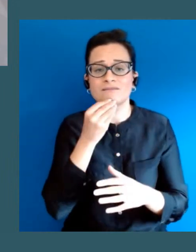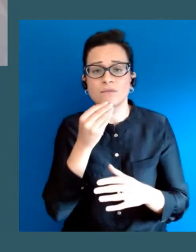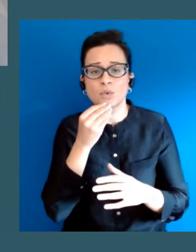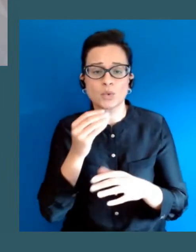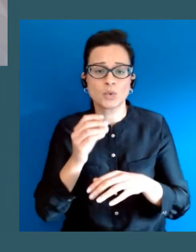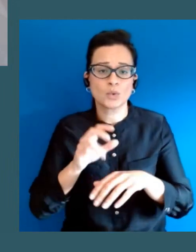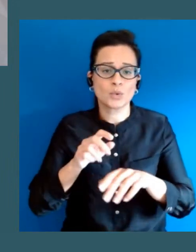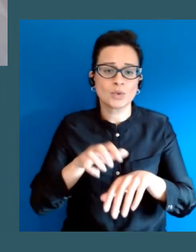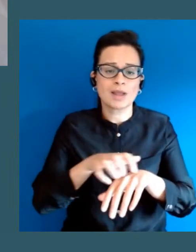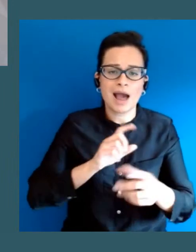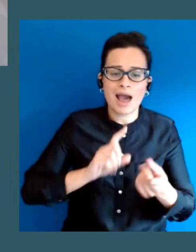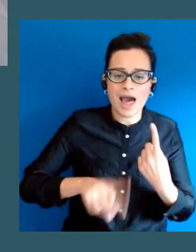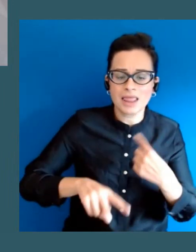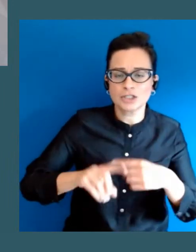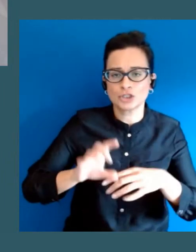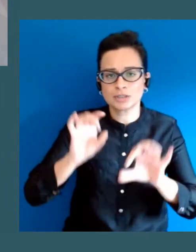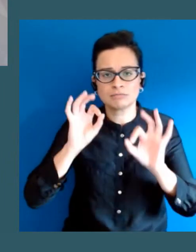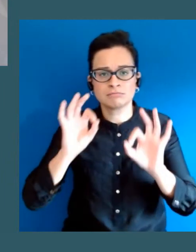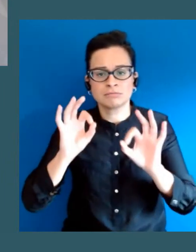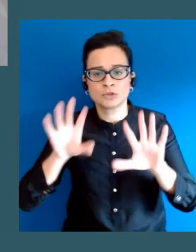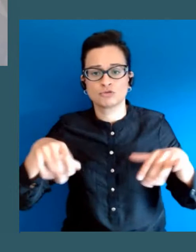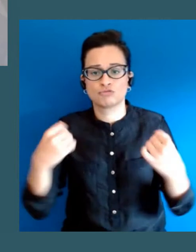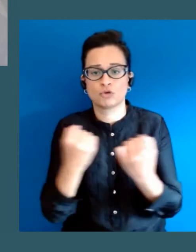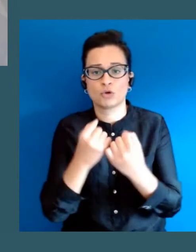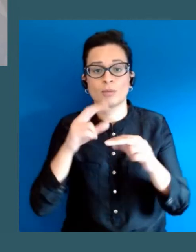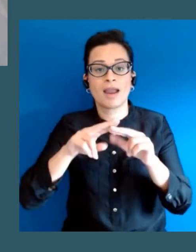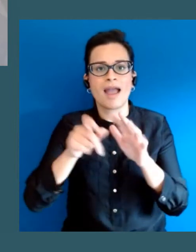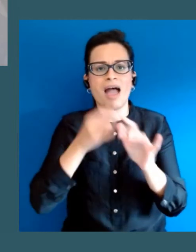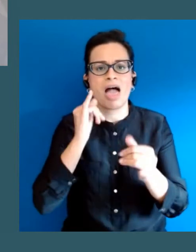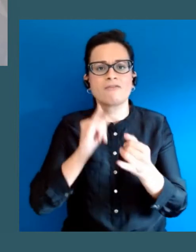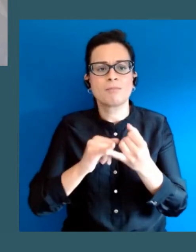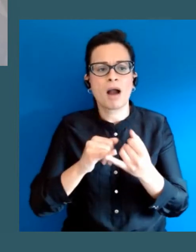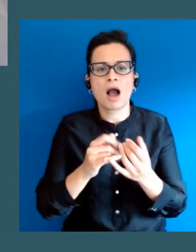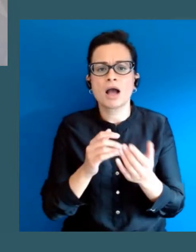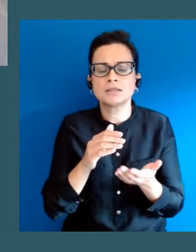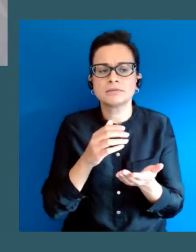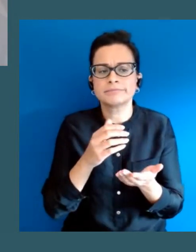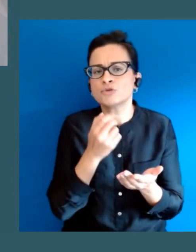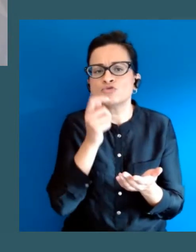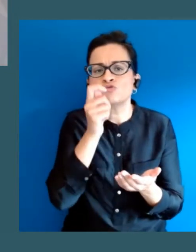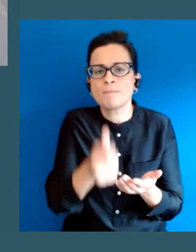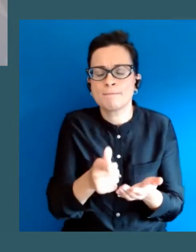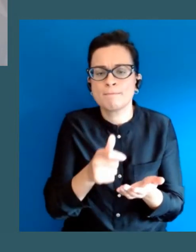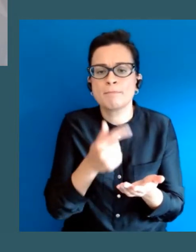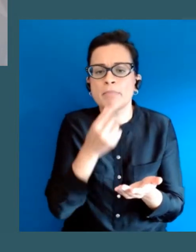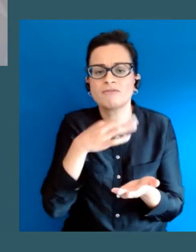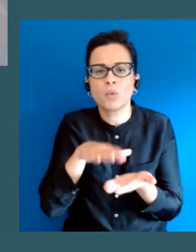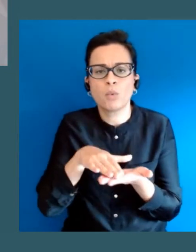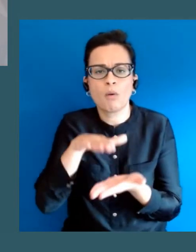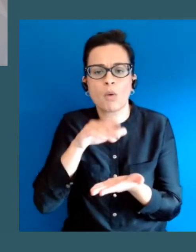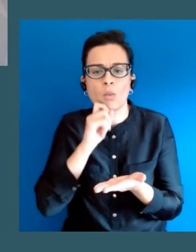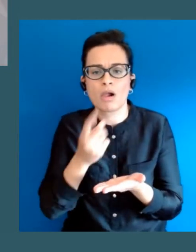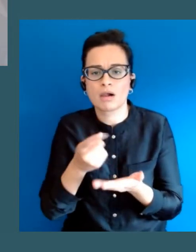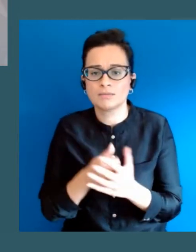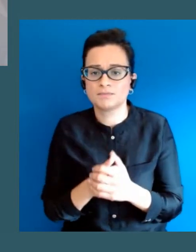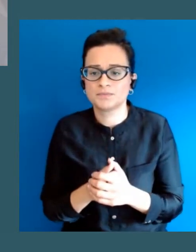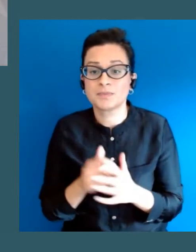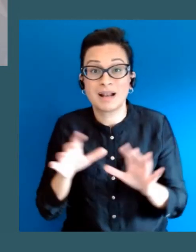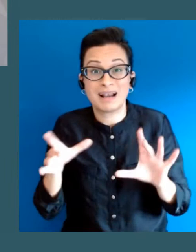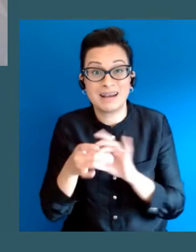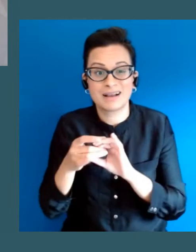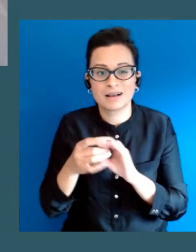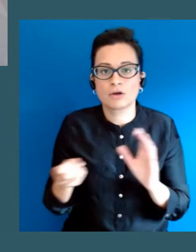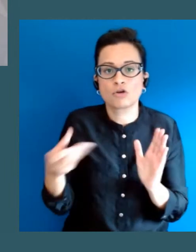much on FPIES, but we are growing that, and as you see in the draft as well, in regards to the complementary feeding.